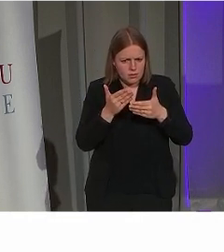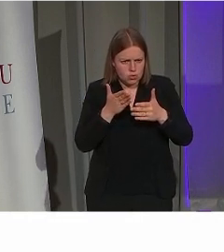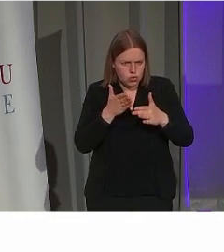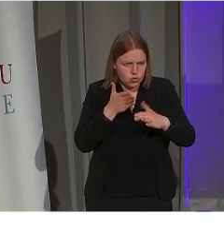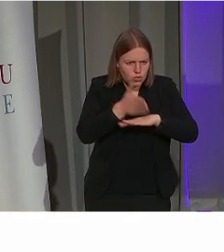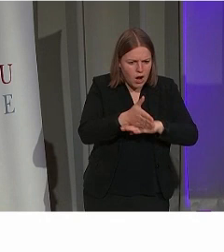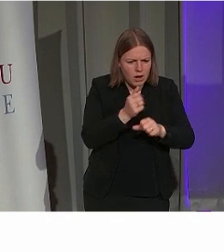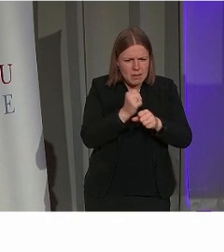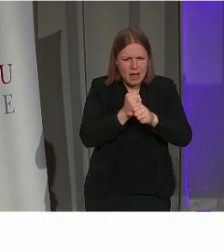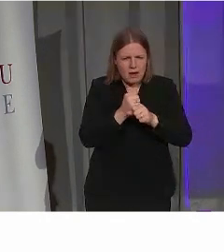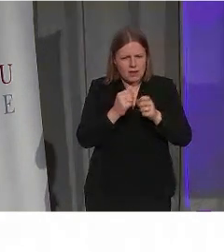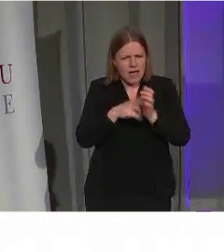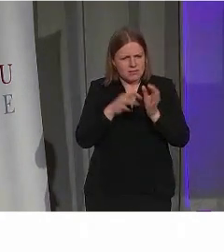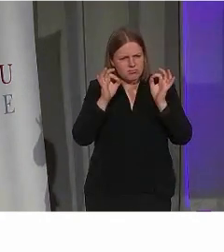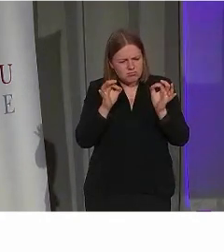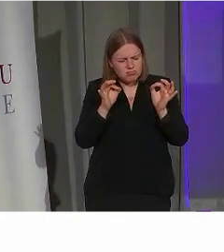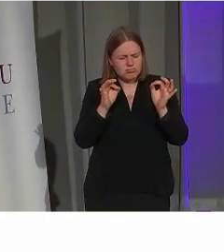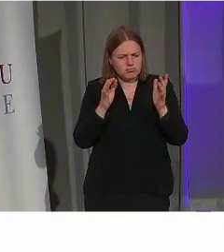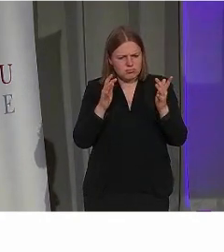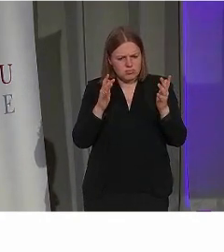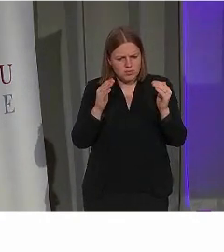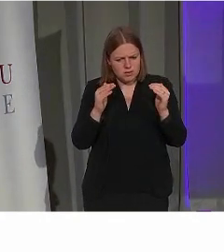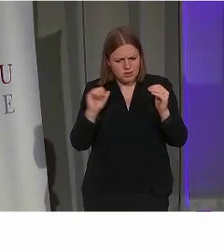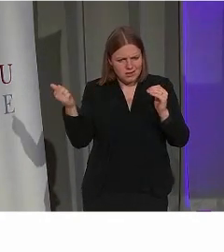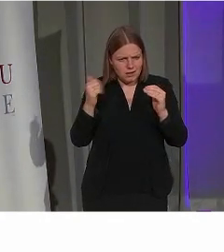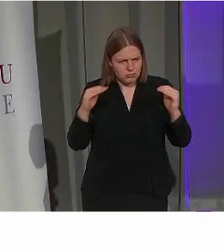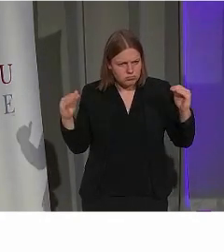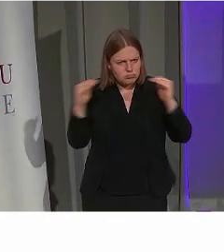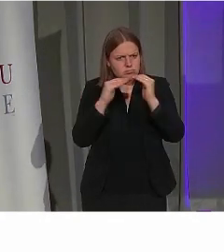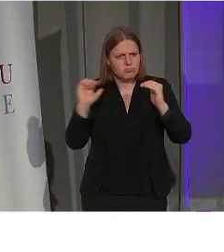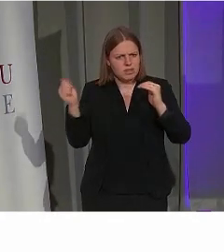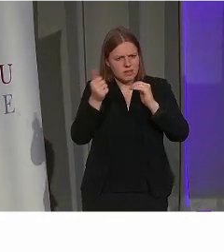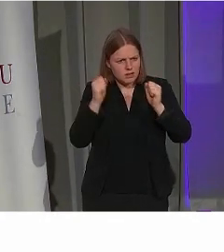ethical principles and Our Common Dignity Initiative.